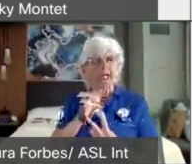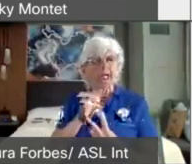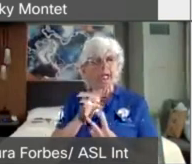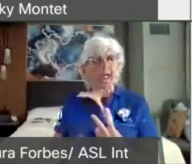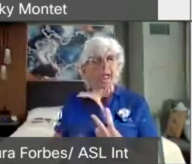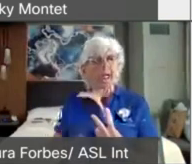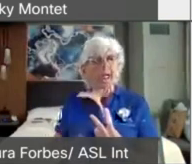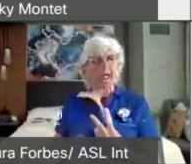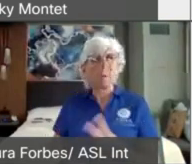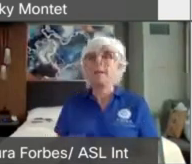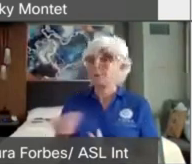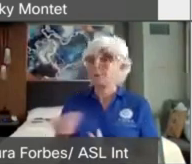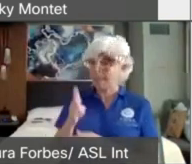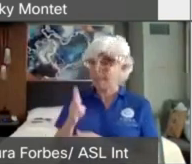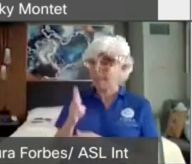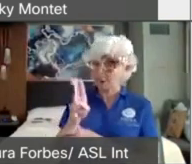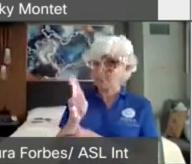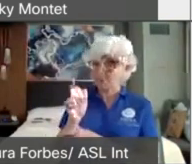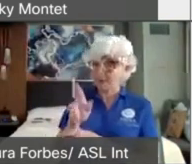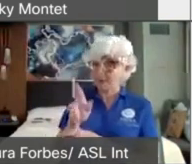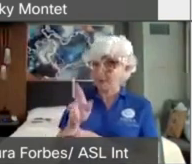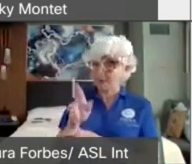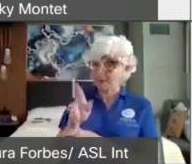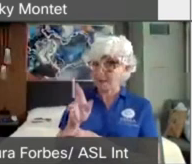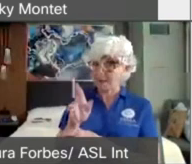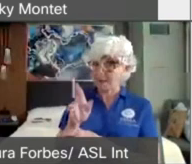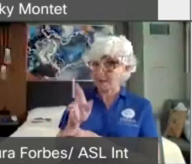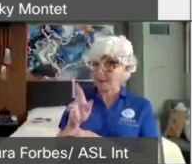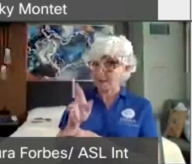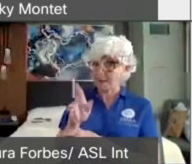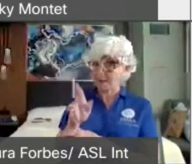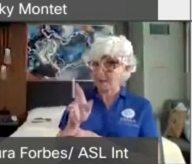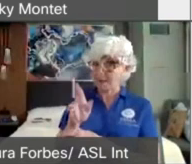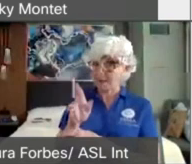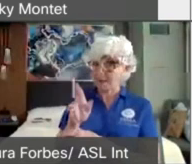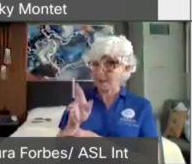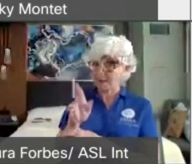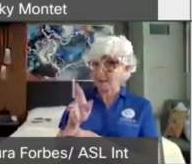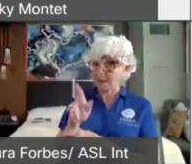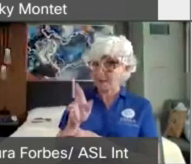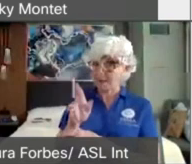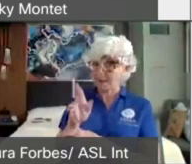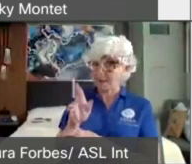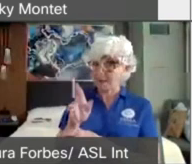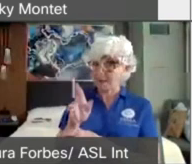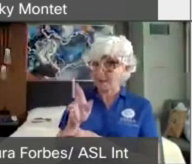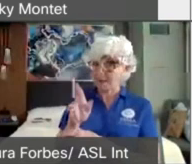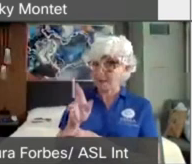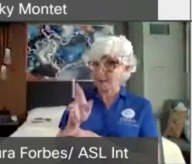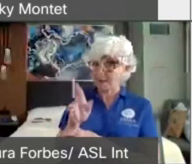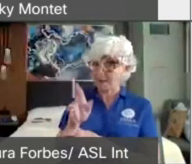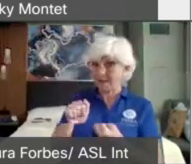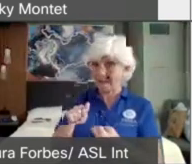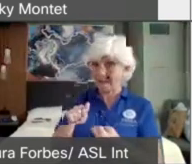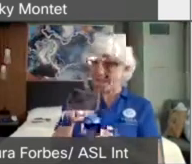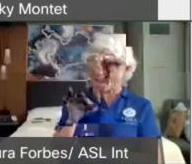Well, this is Barbara, and I loved that question. I thought that was a really awesome. That was so if you think about it, like FEMA has kind of three